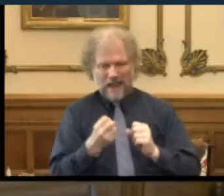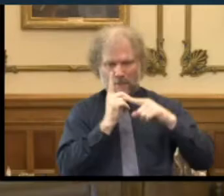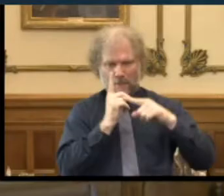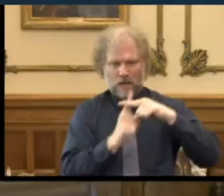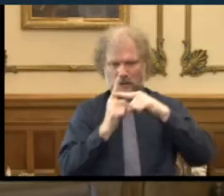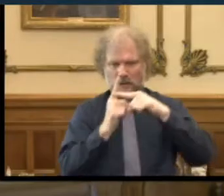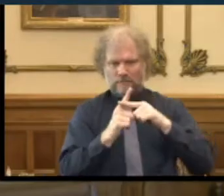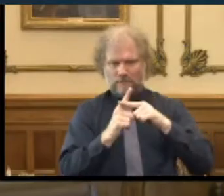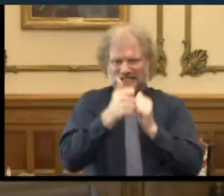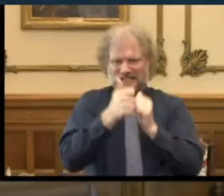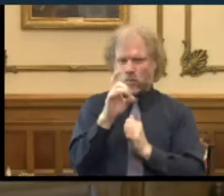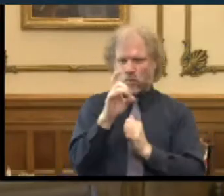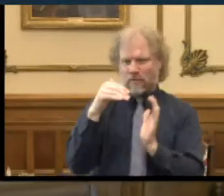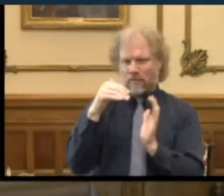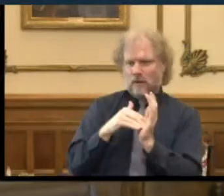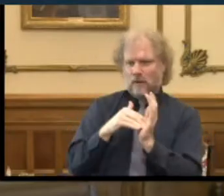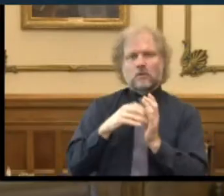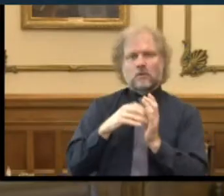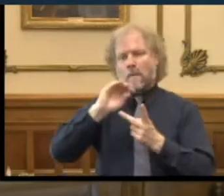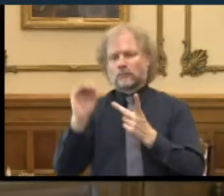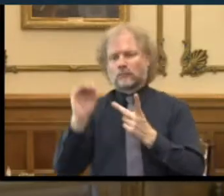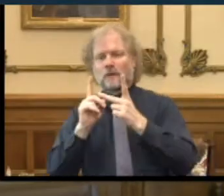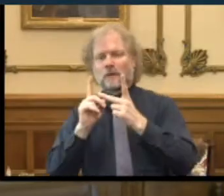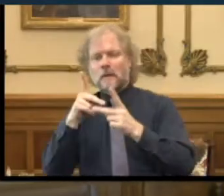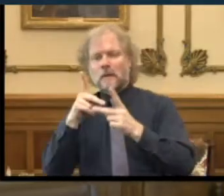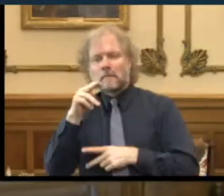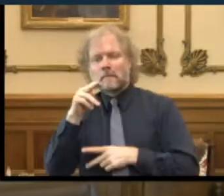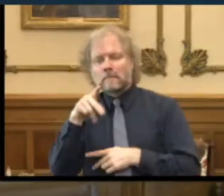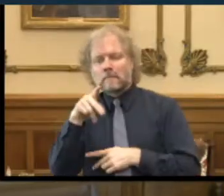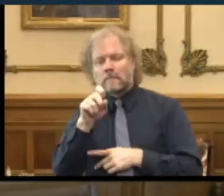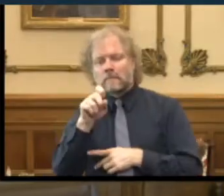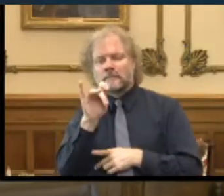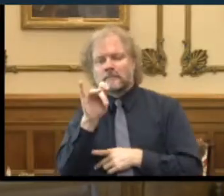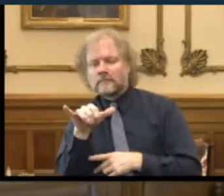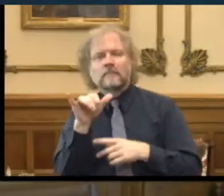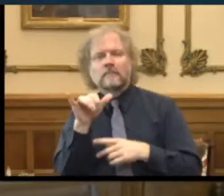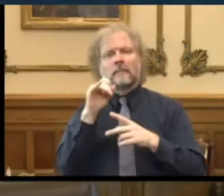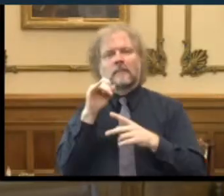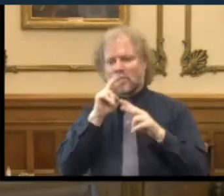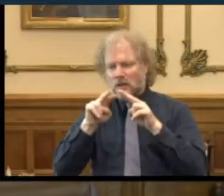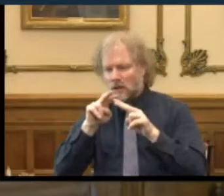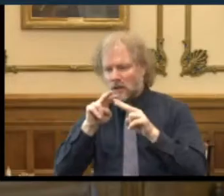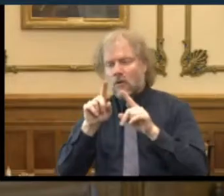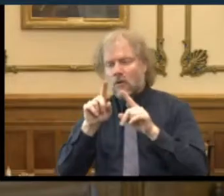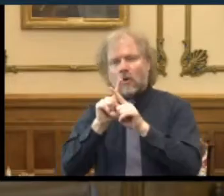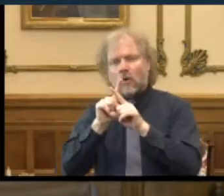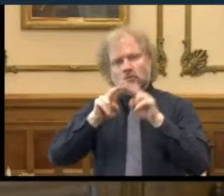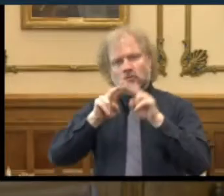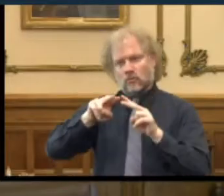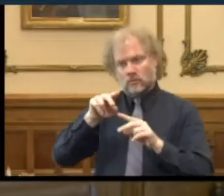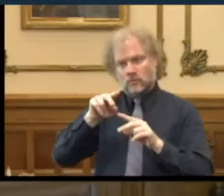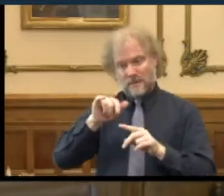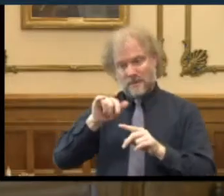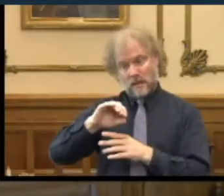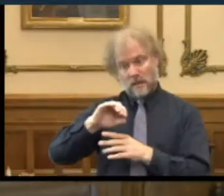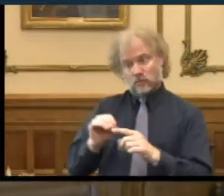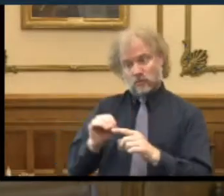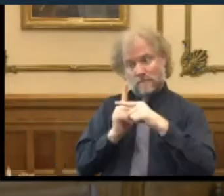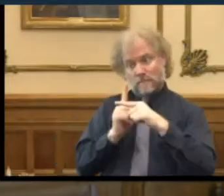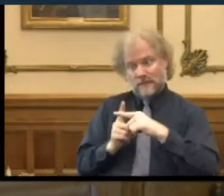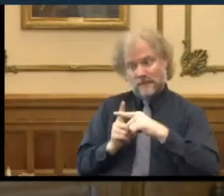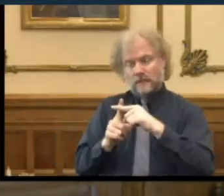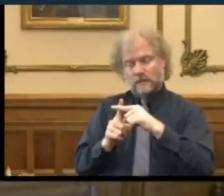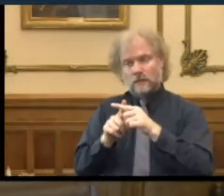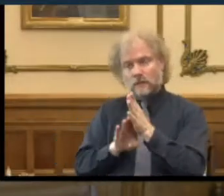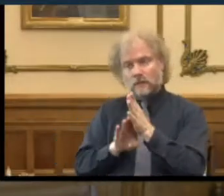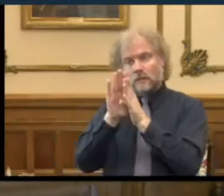per 100,000 or the percent positivity, and we're looking at congregate living settings, we're also looking at whether that percent positivity is going up